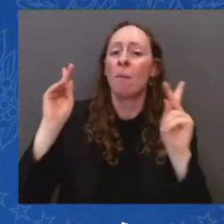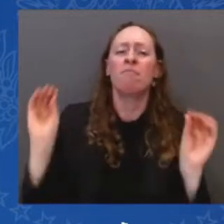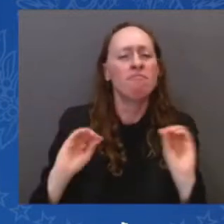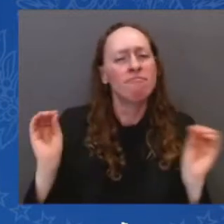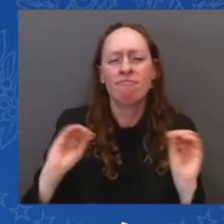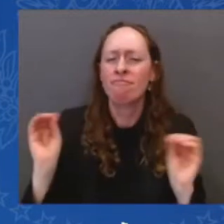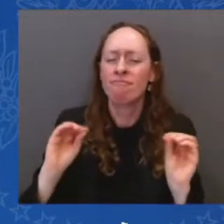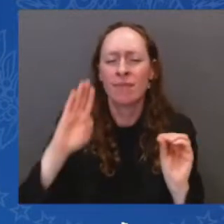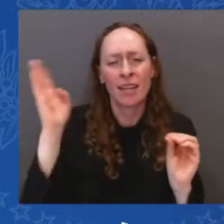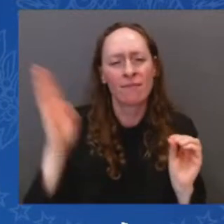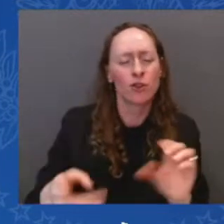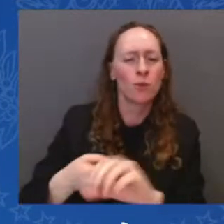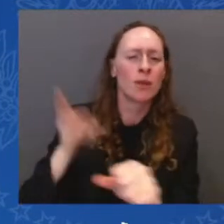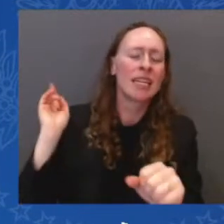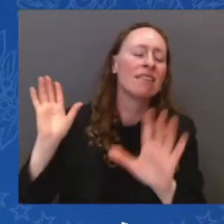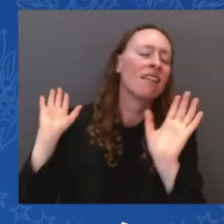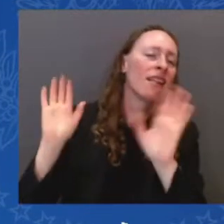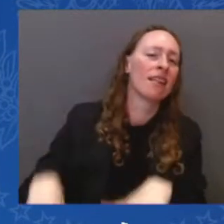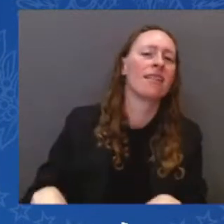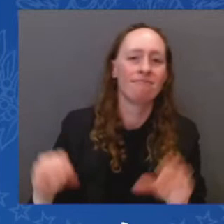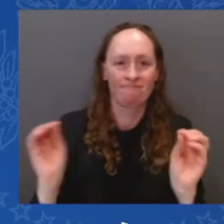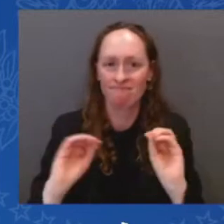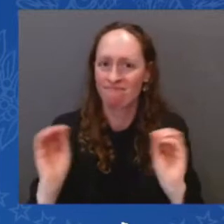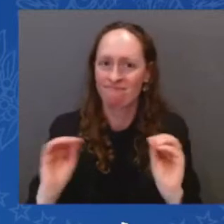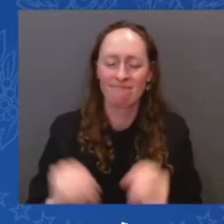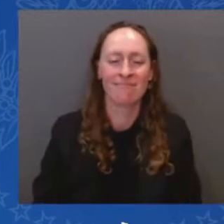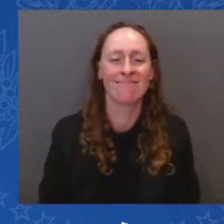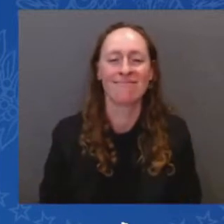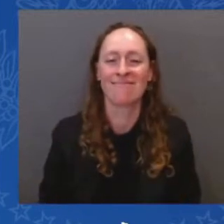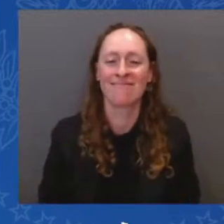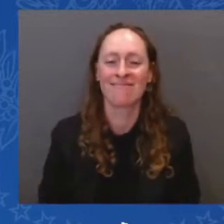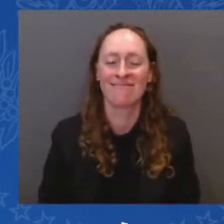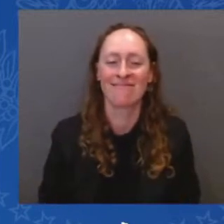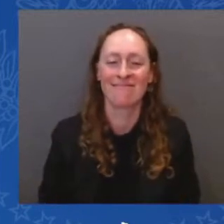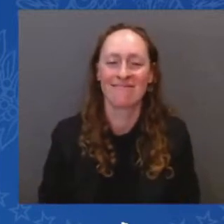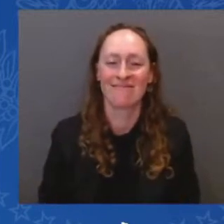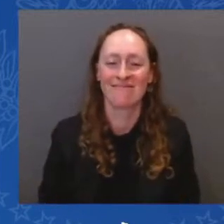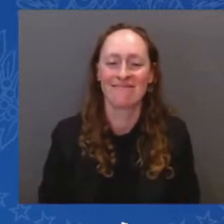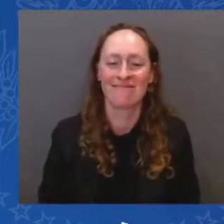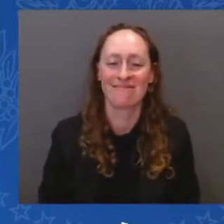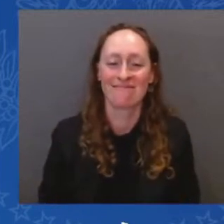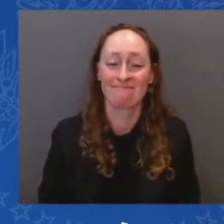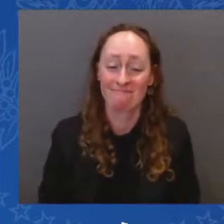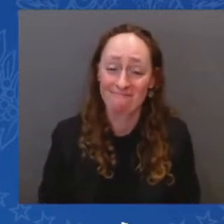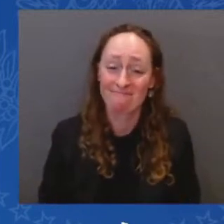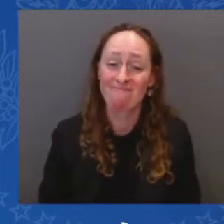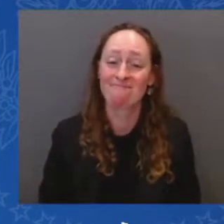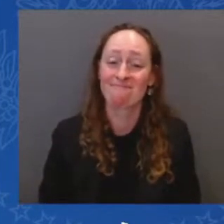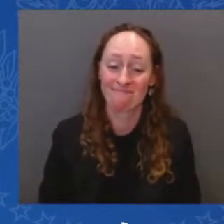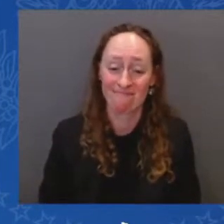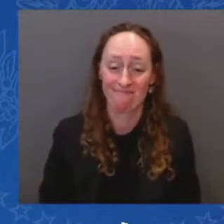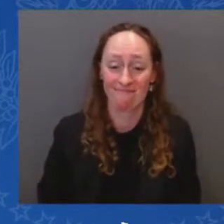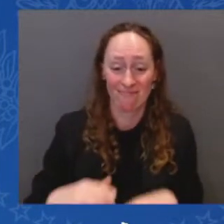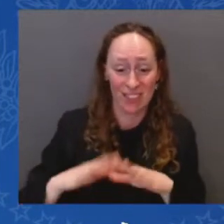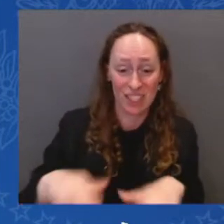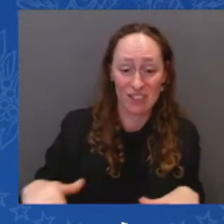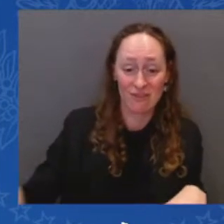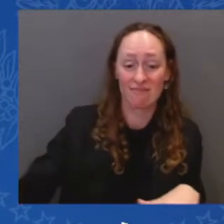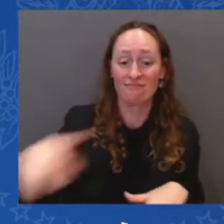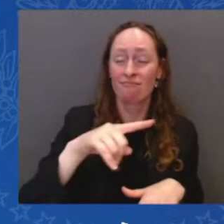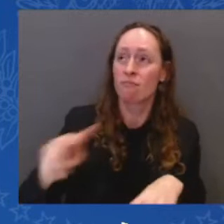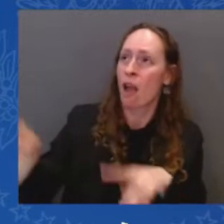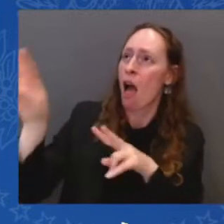kids, we owe our parents everything. I also want to recognize my cousins who are here, the McCalls and the Murphys